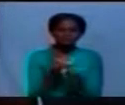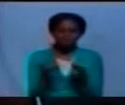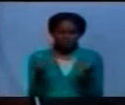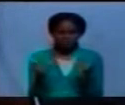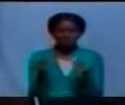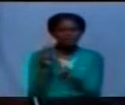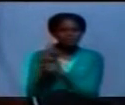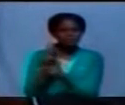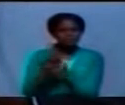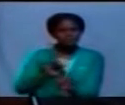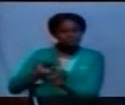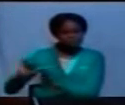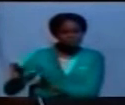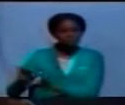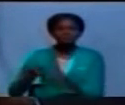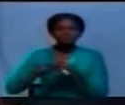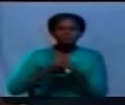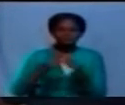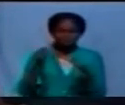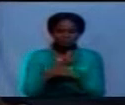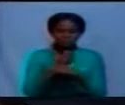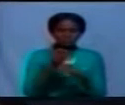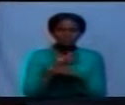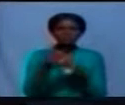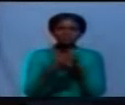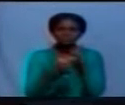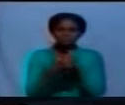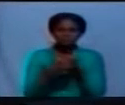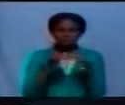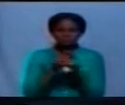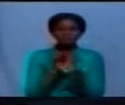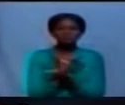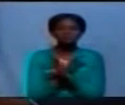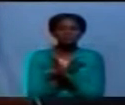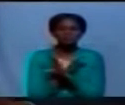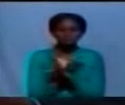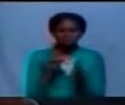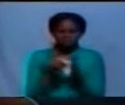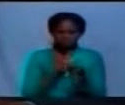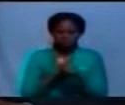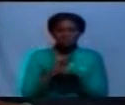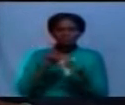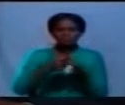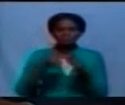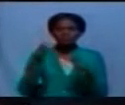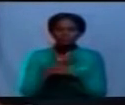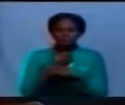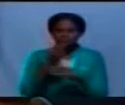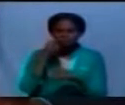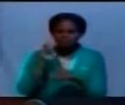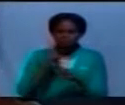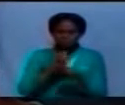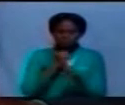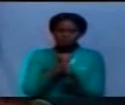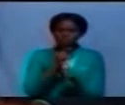put aside as a shareholder to start the business of banking. Then once I start the business of banking, I must make